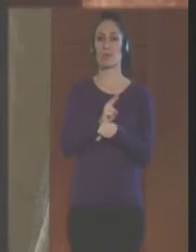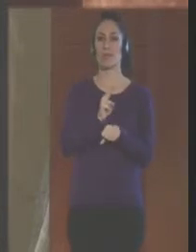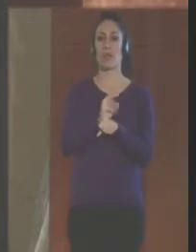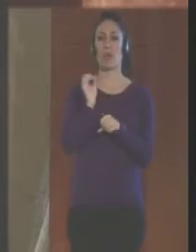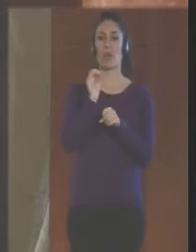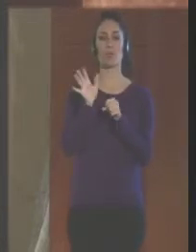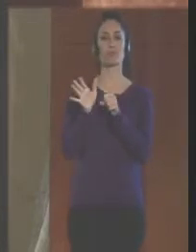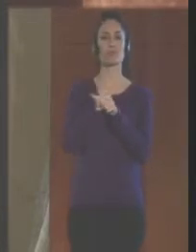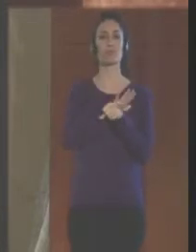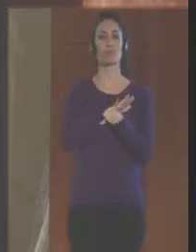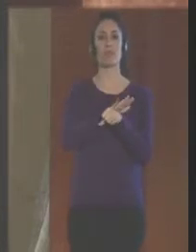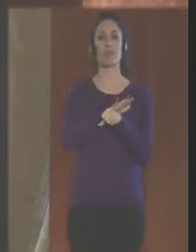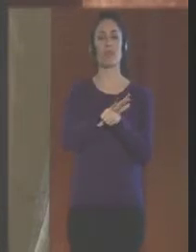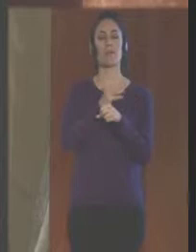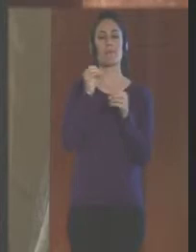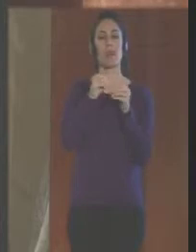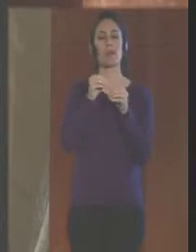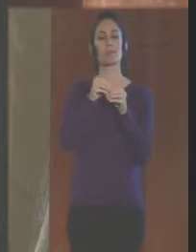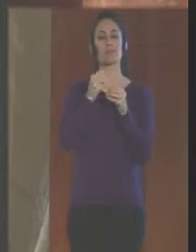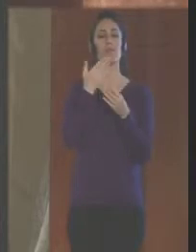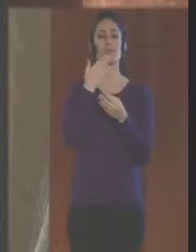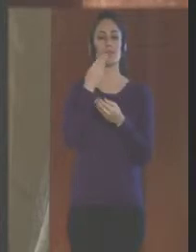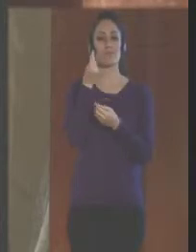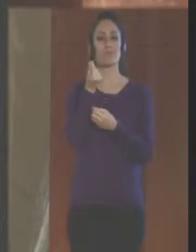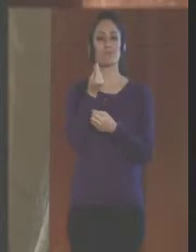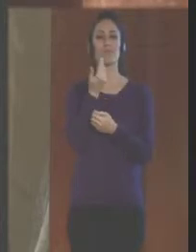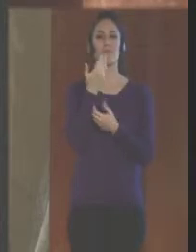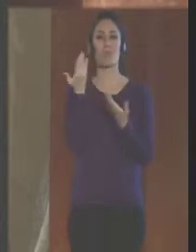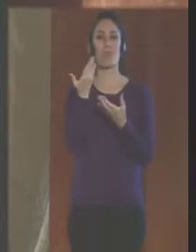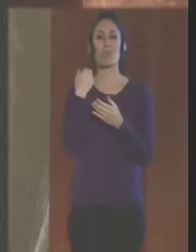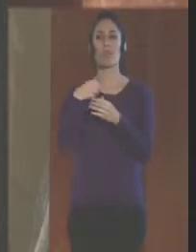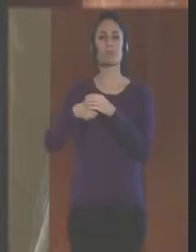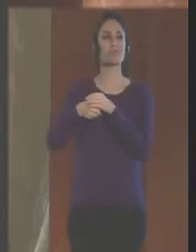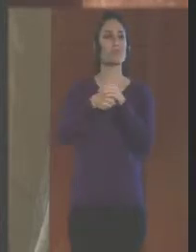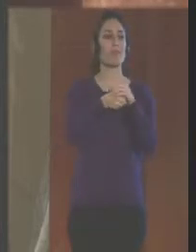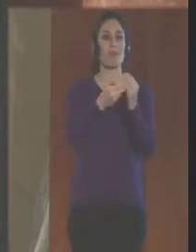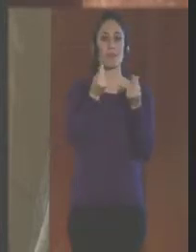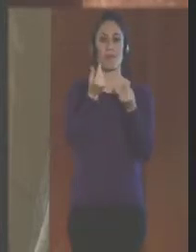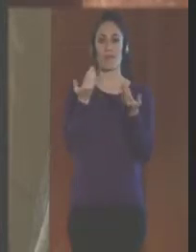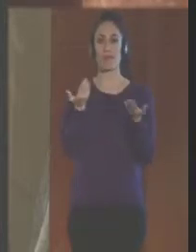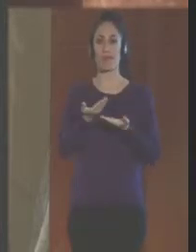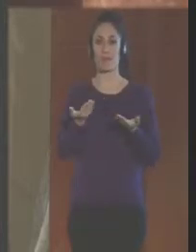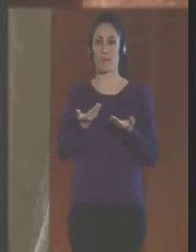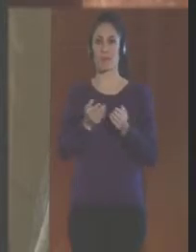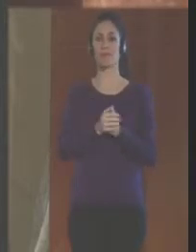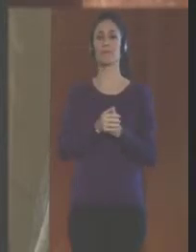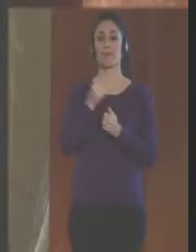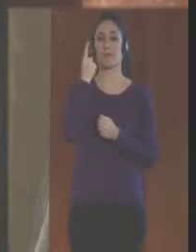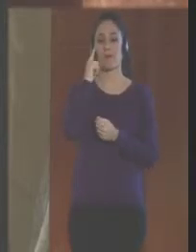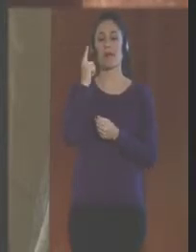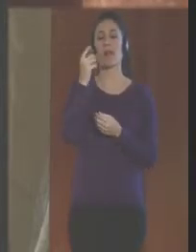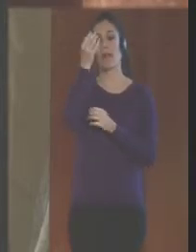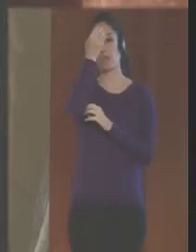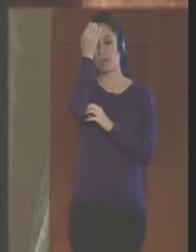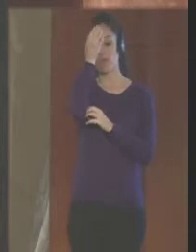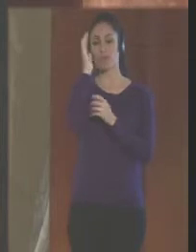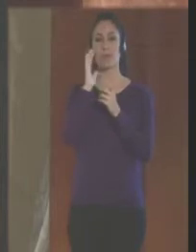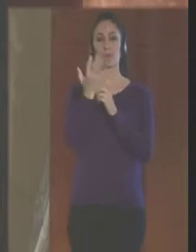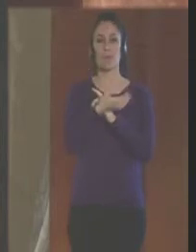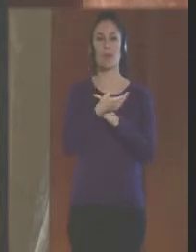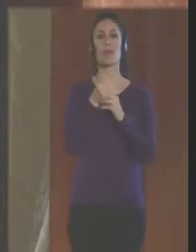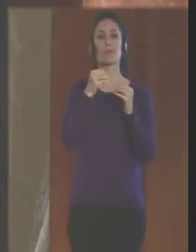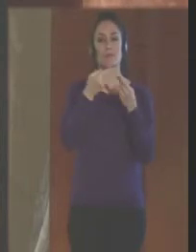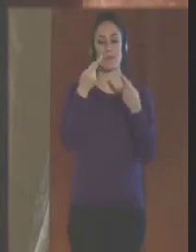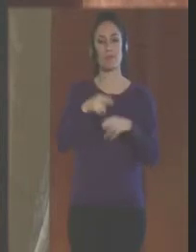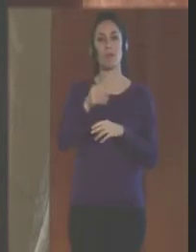of reforestation and environmental education and public awareness of environmental issues